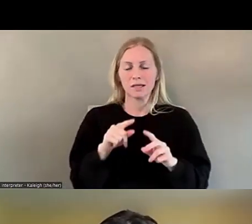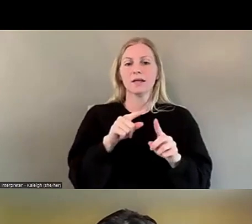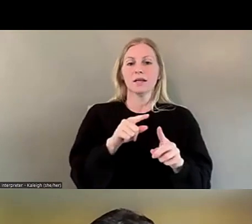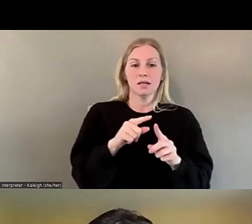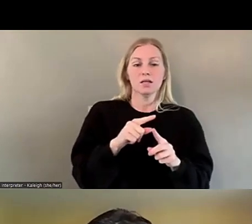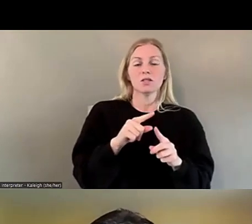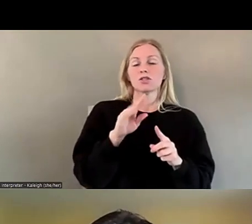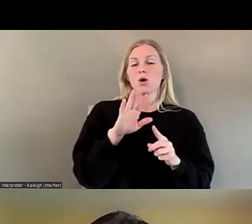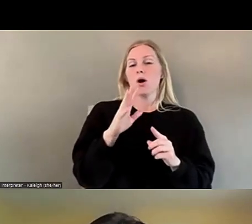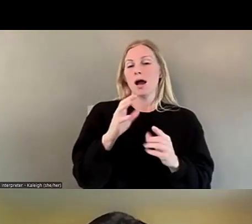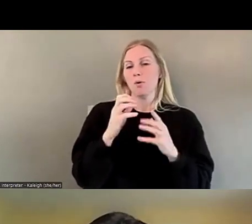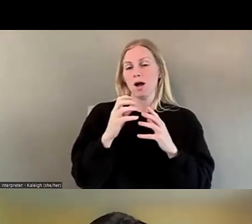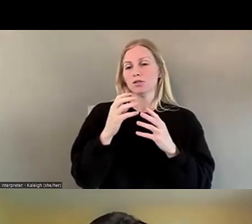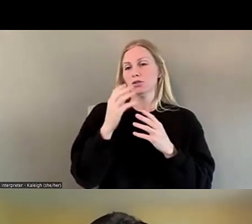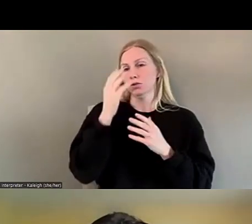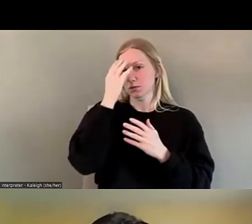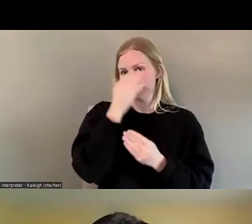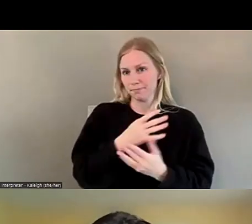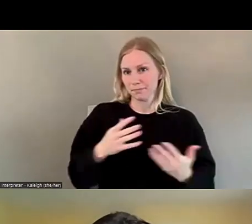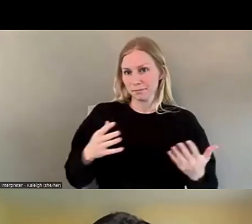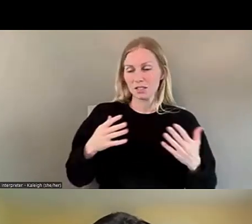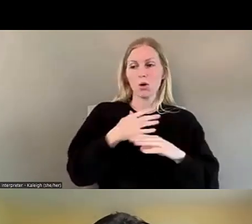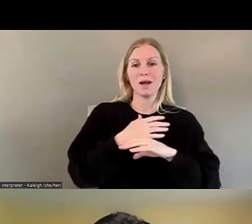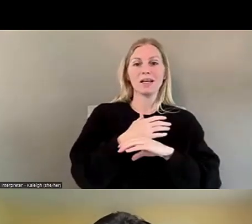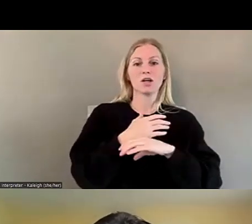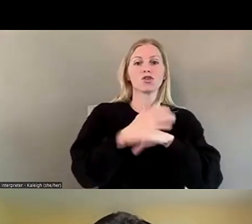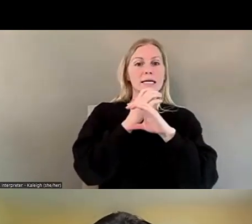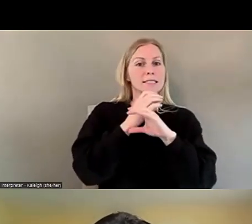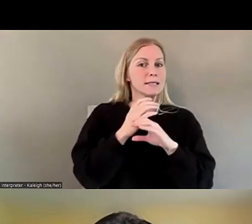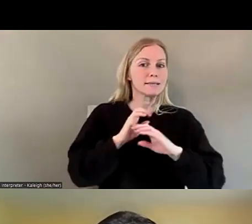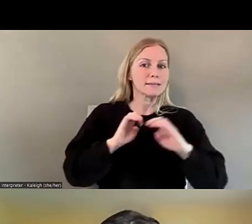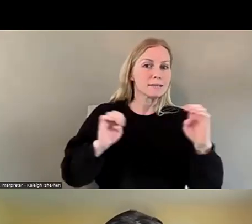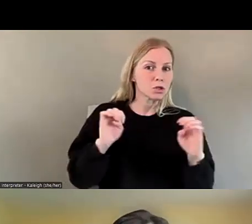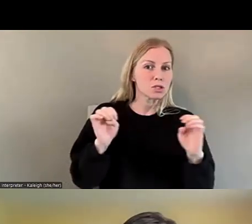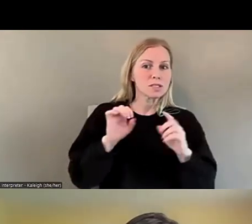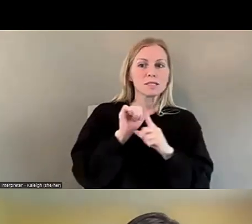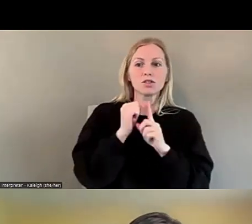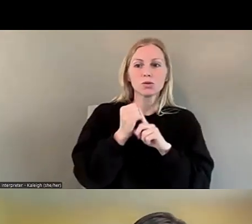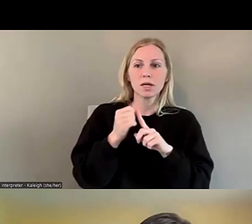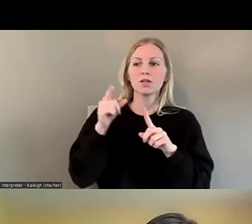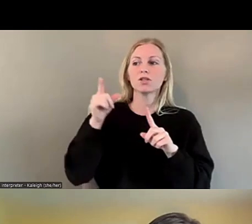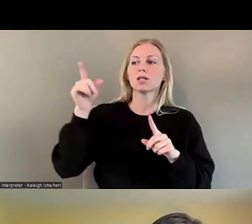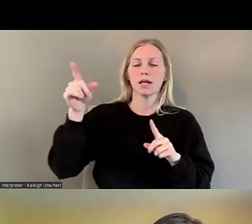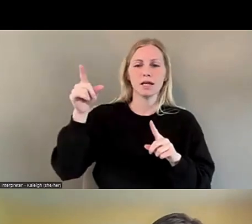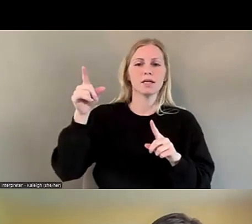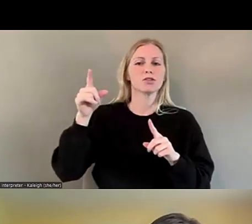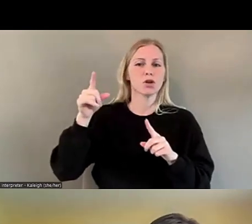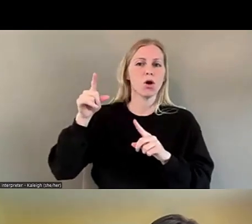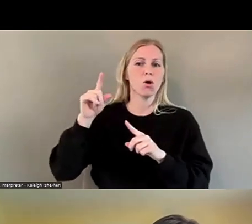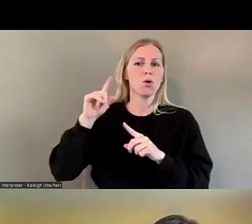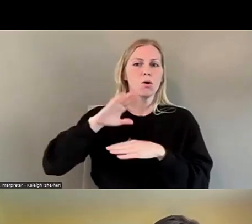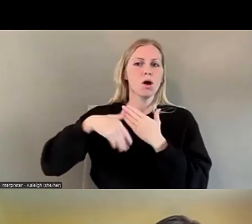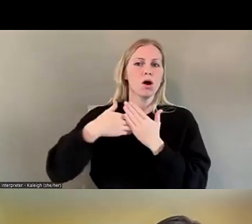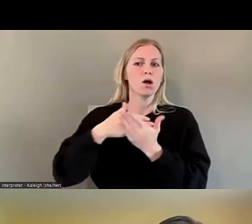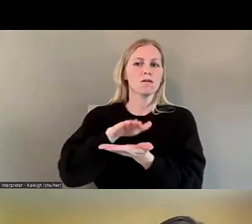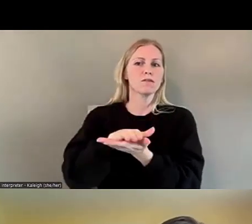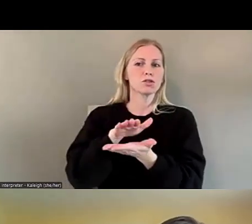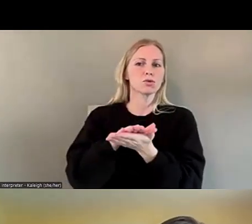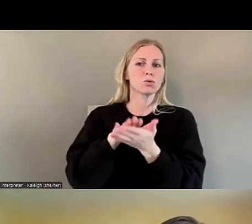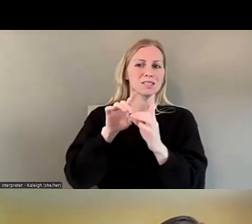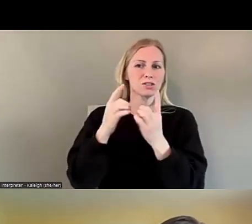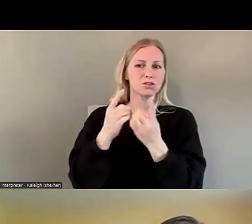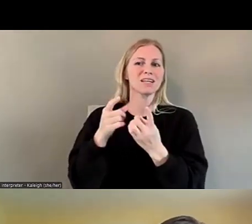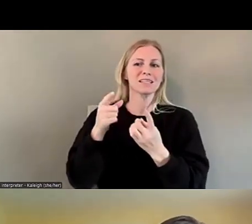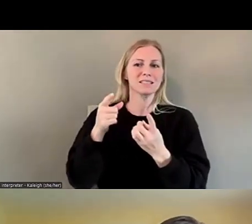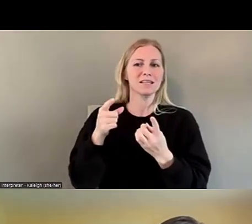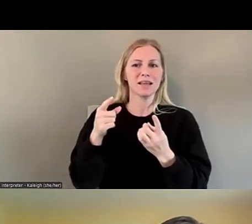right, the districts all have opted for a particular crisis and prevention response system. So